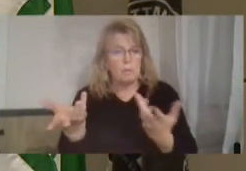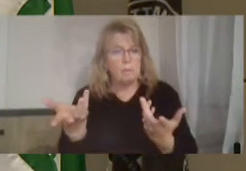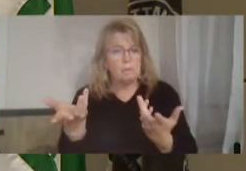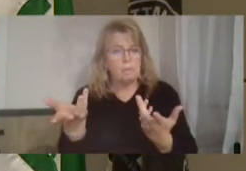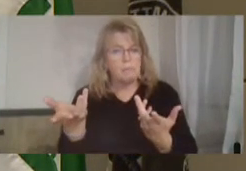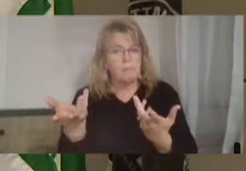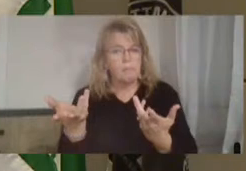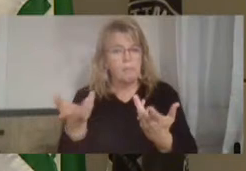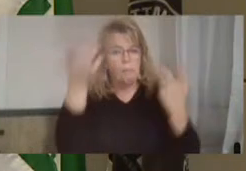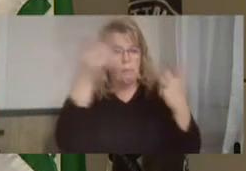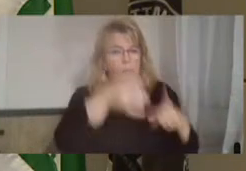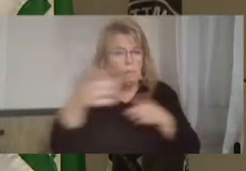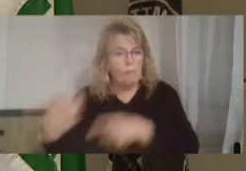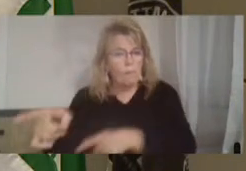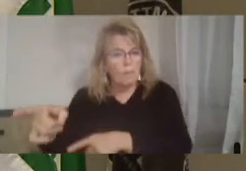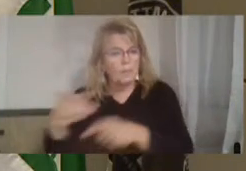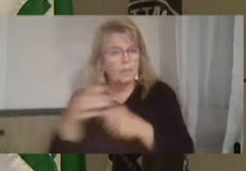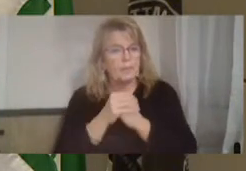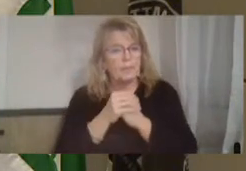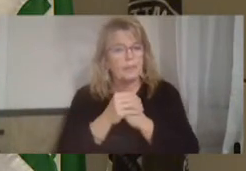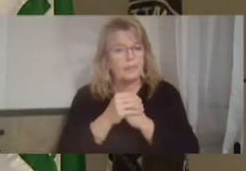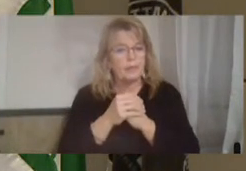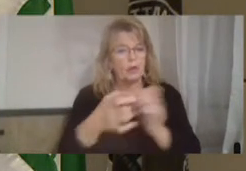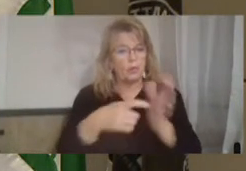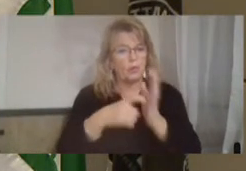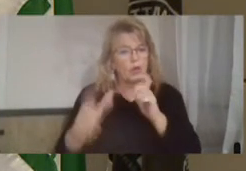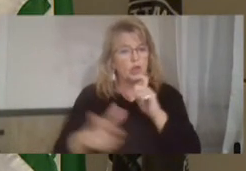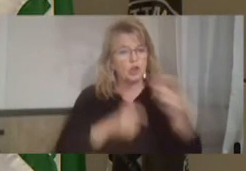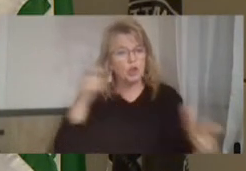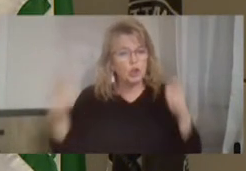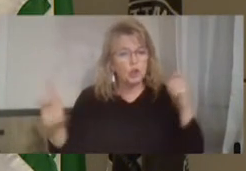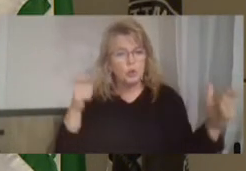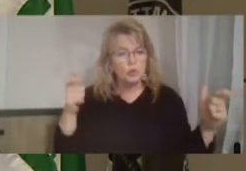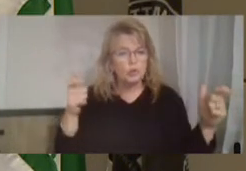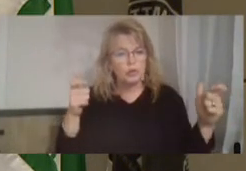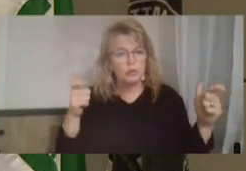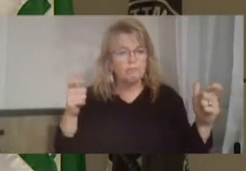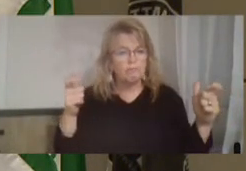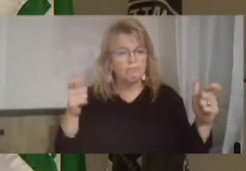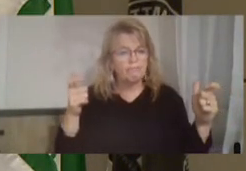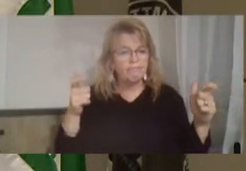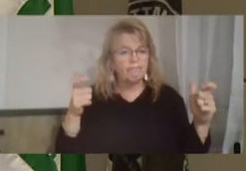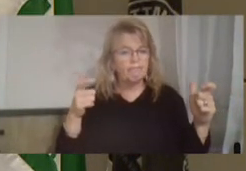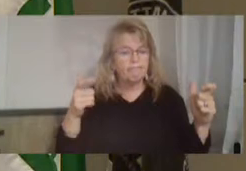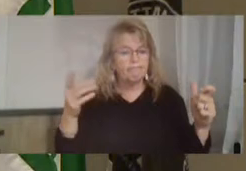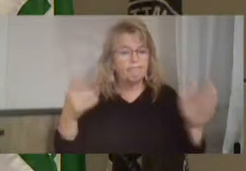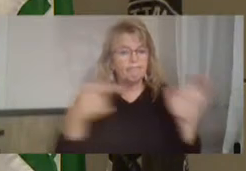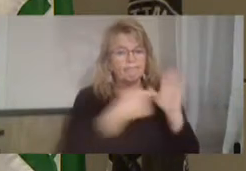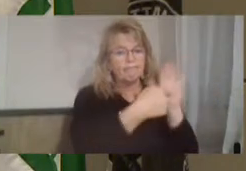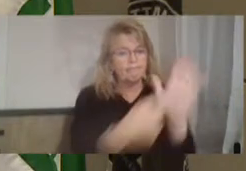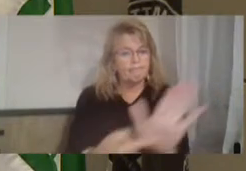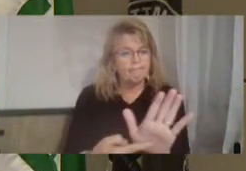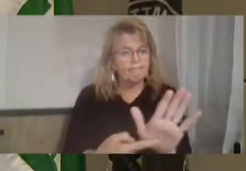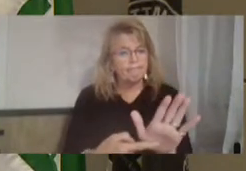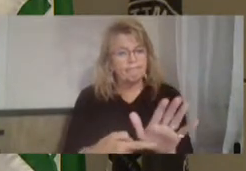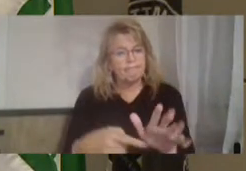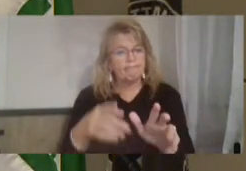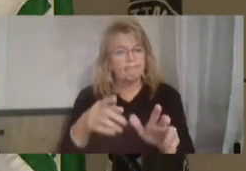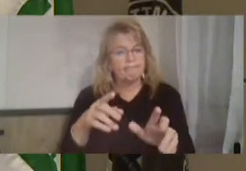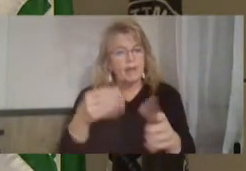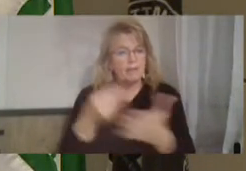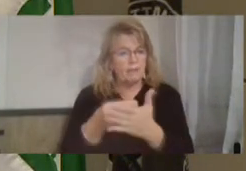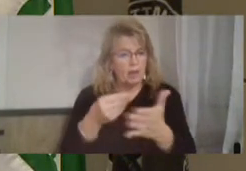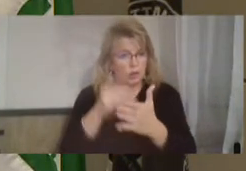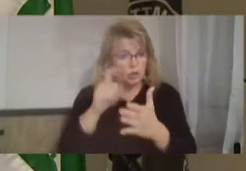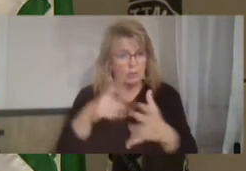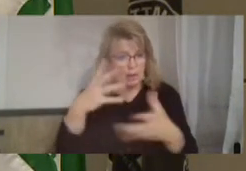agreements that we would make that requires a huge outlay of public funds should be a part of it. One of the things that I did not